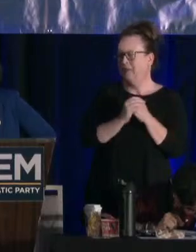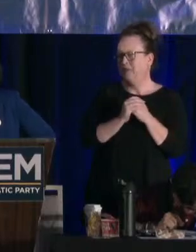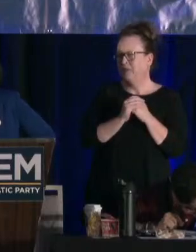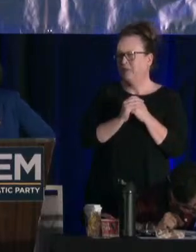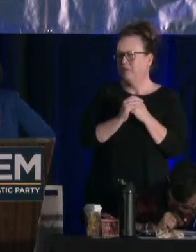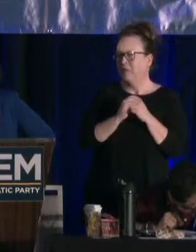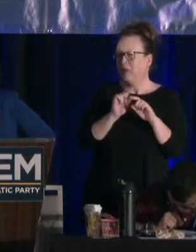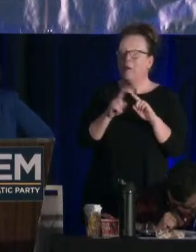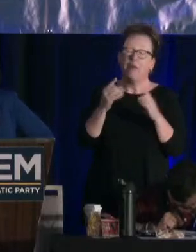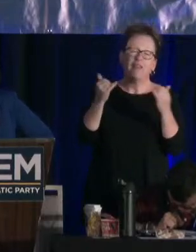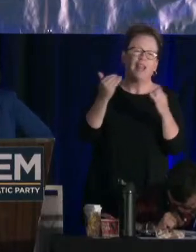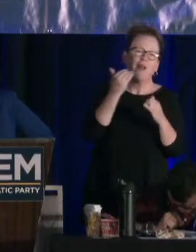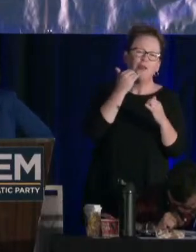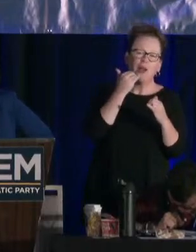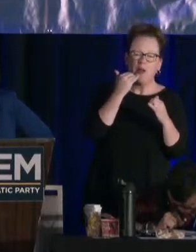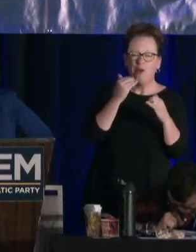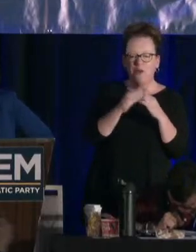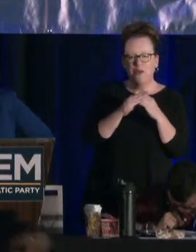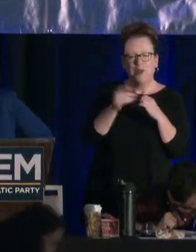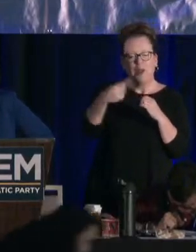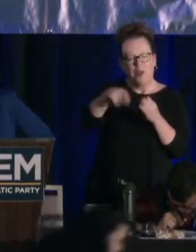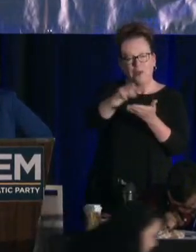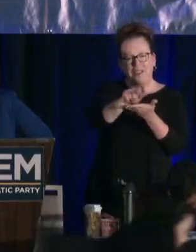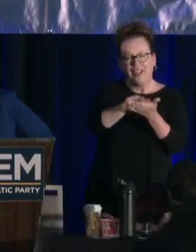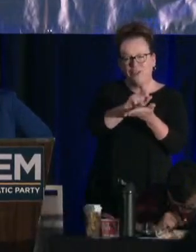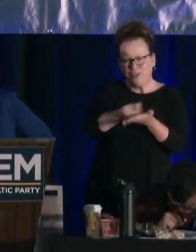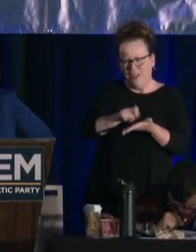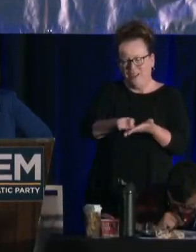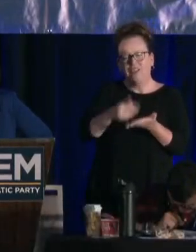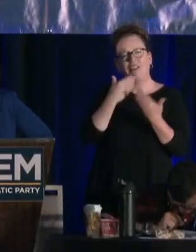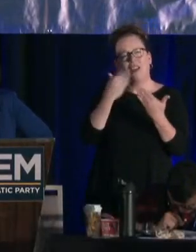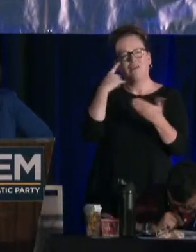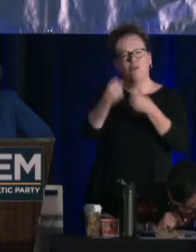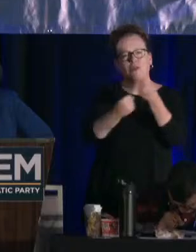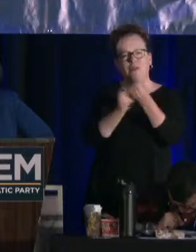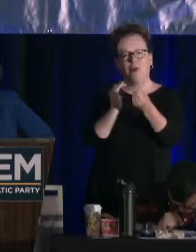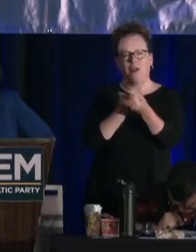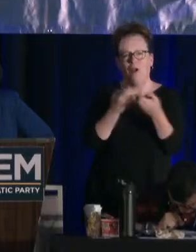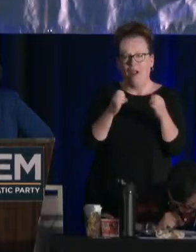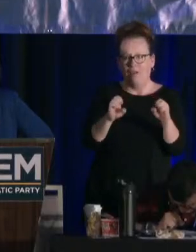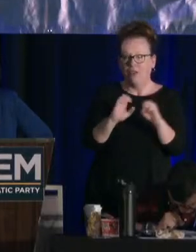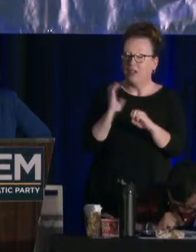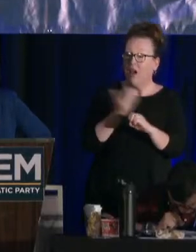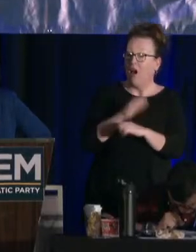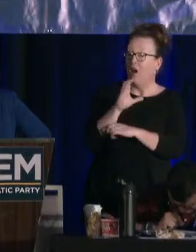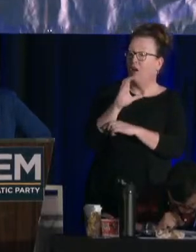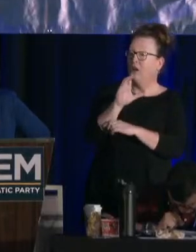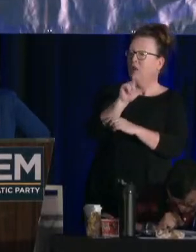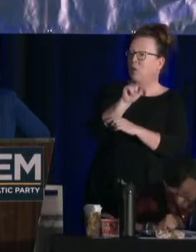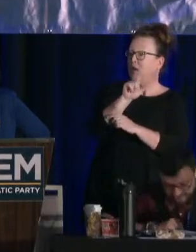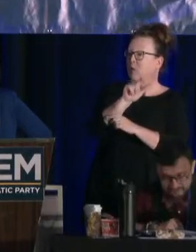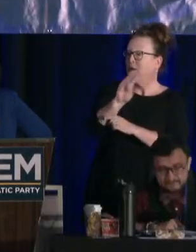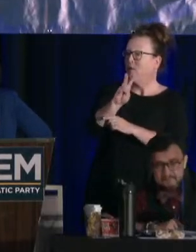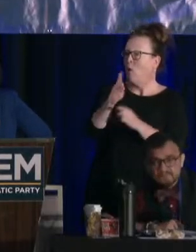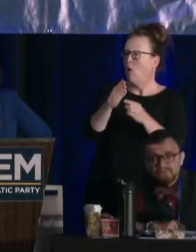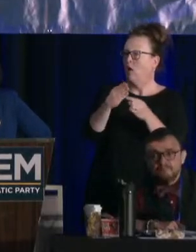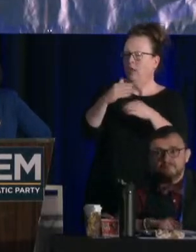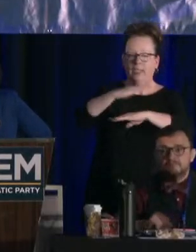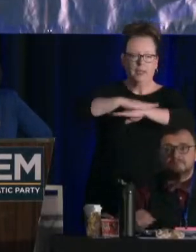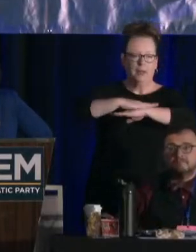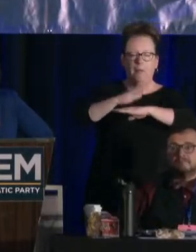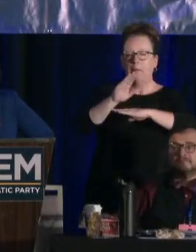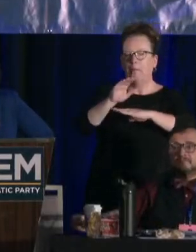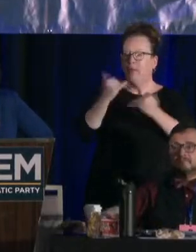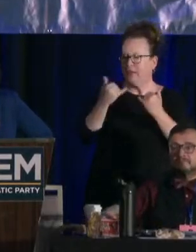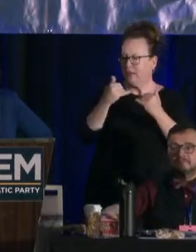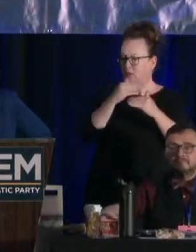But we thank those legislators for supporting our efforts. Our DEM 2024 booth this weekend recruited 30